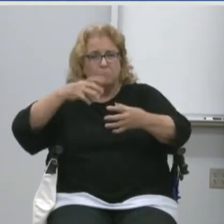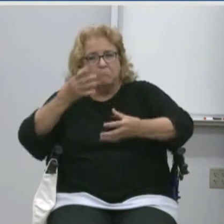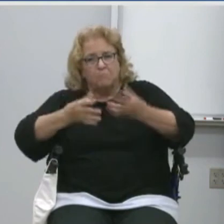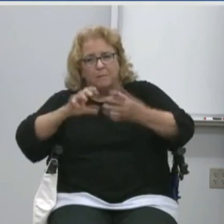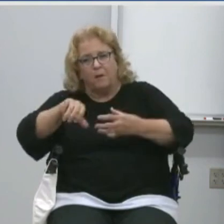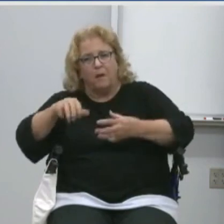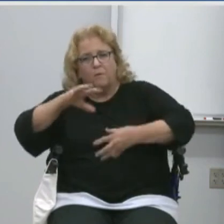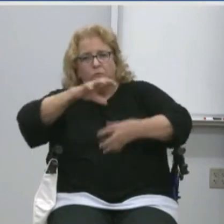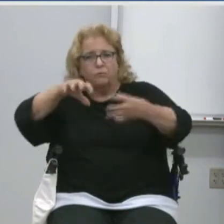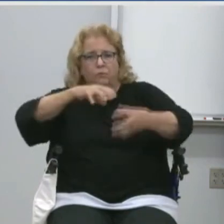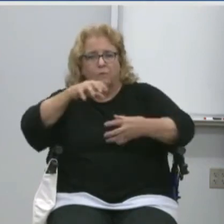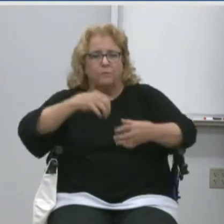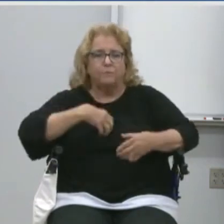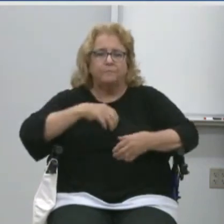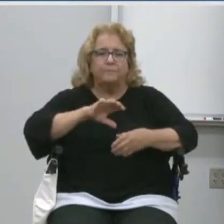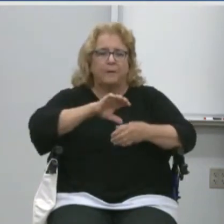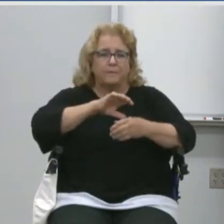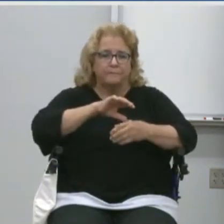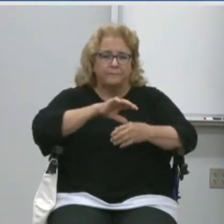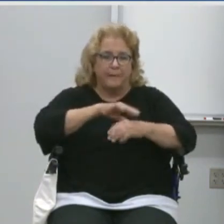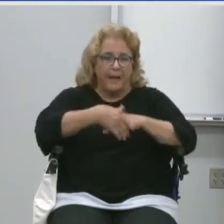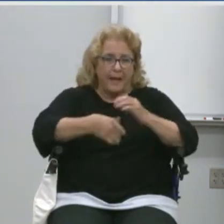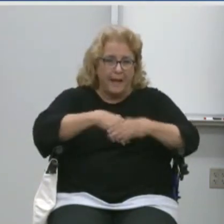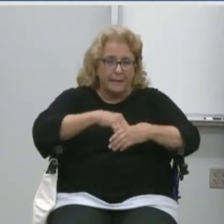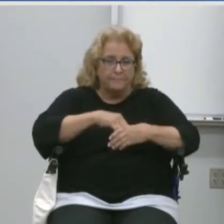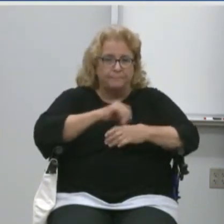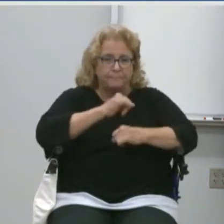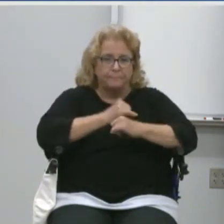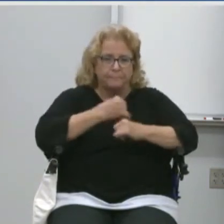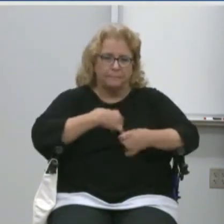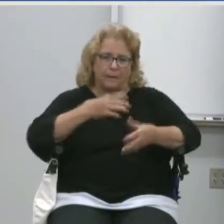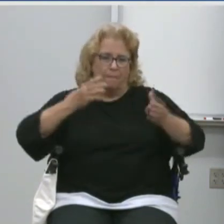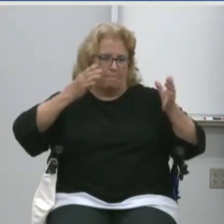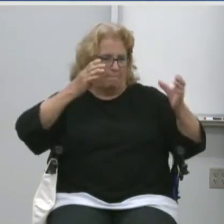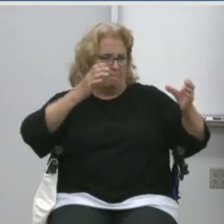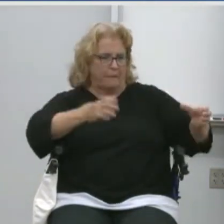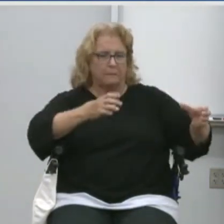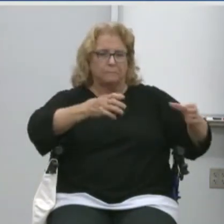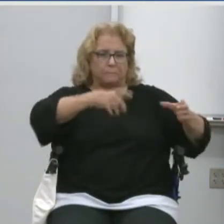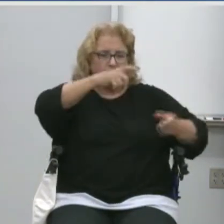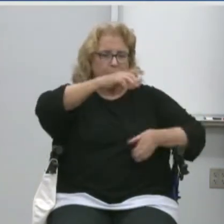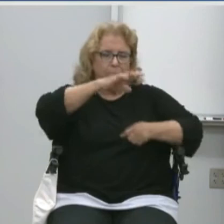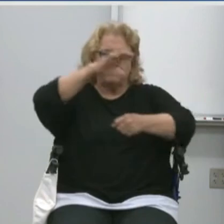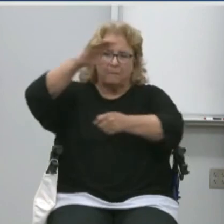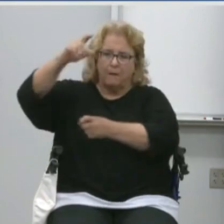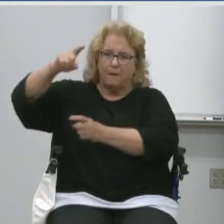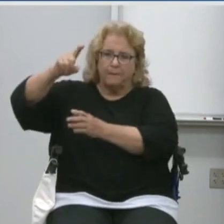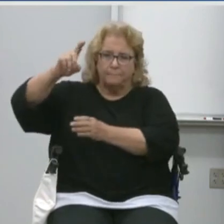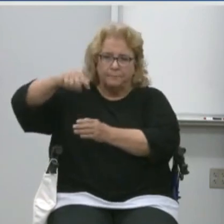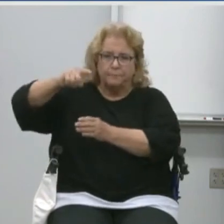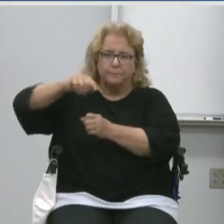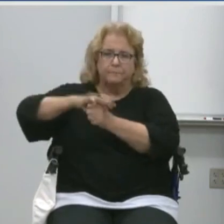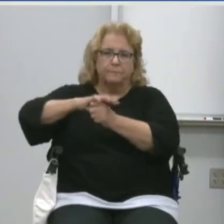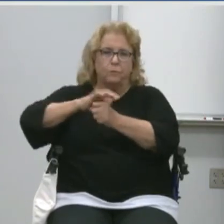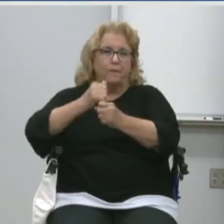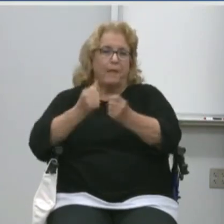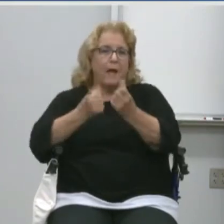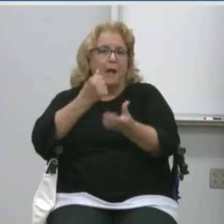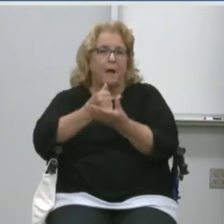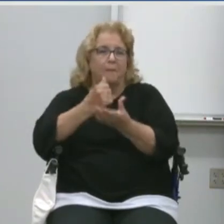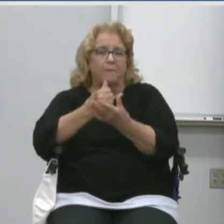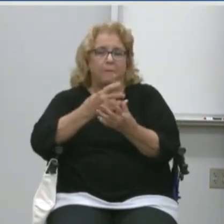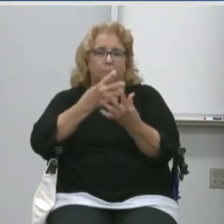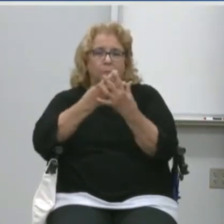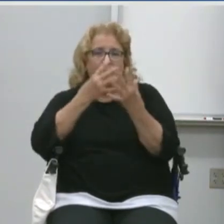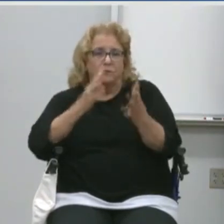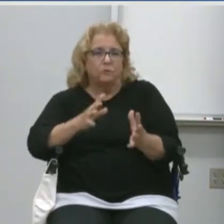got hand sanitizer. We literally got 5-gallon buckets full. And with the help of corrections inmates, we were able to put those